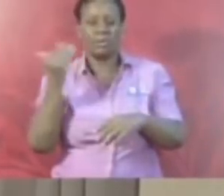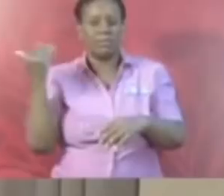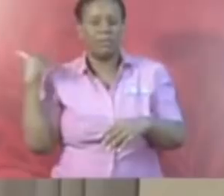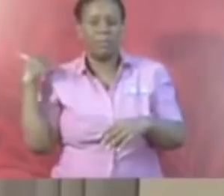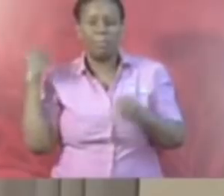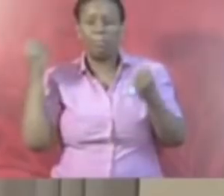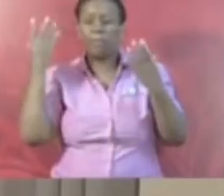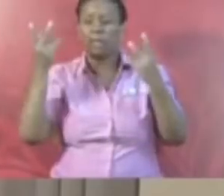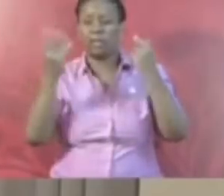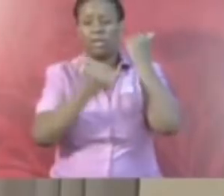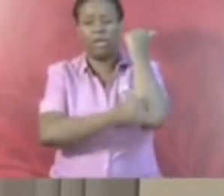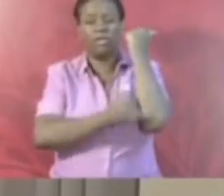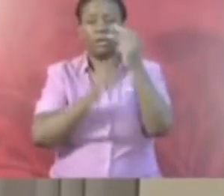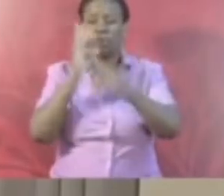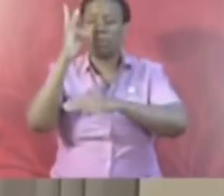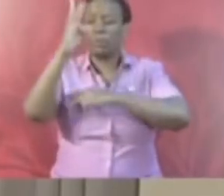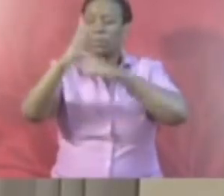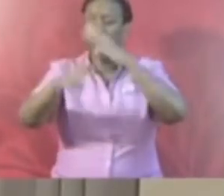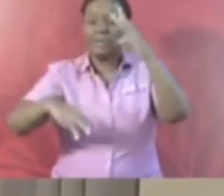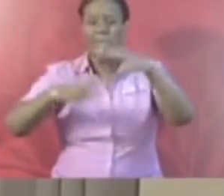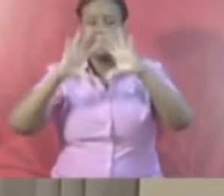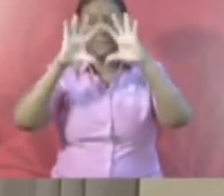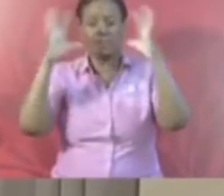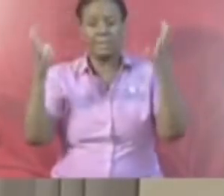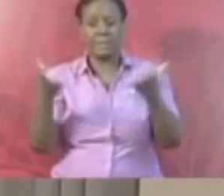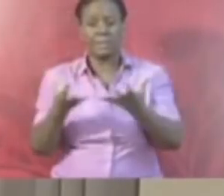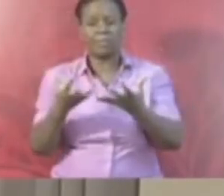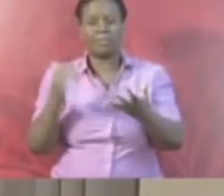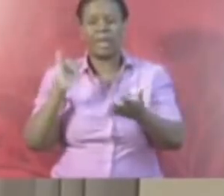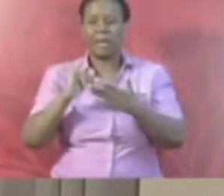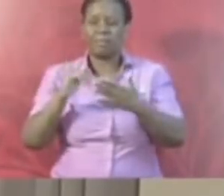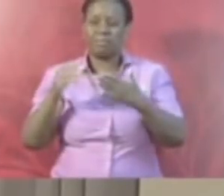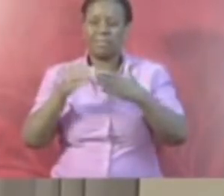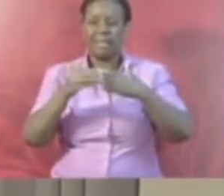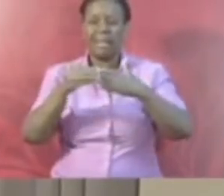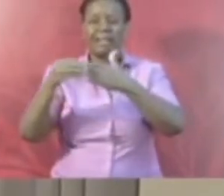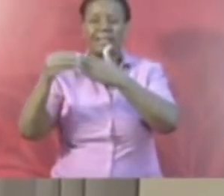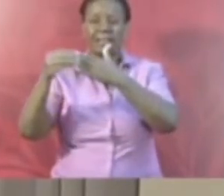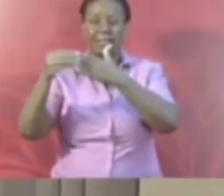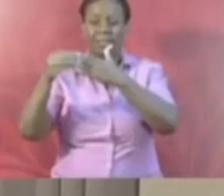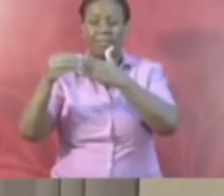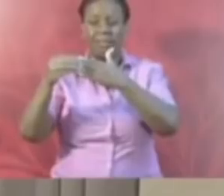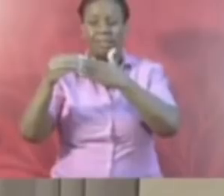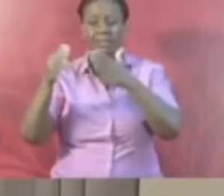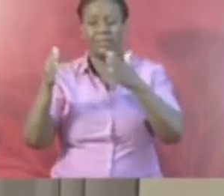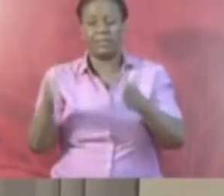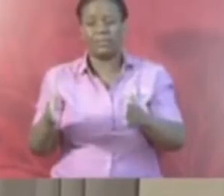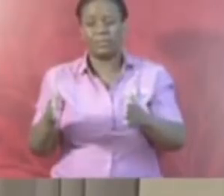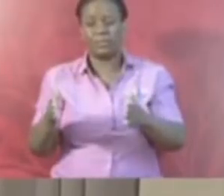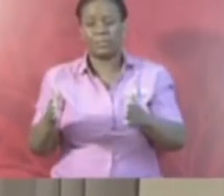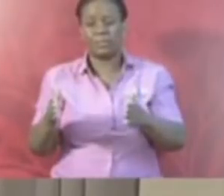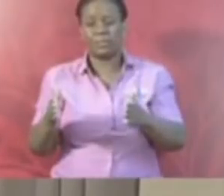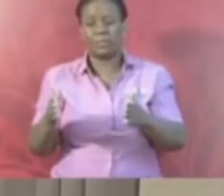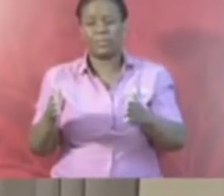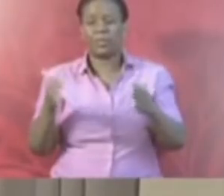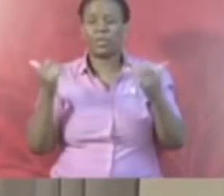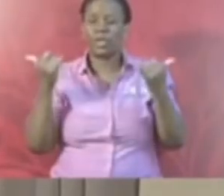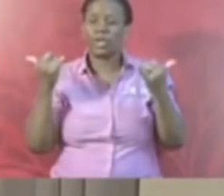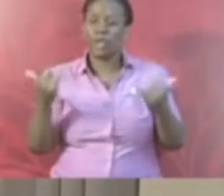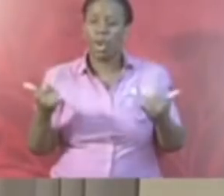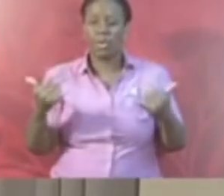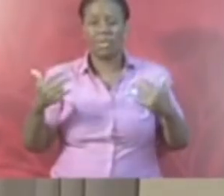the world that were initially seen as leaders, like Trinidad and Tobago, are now experiencing this second